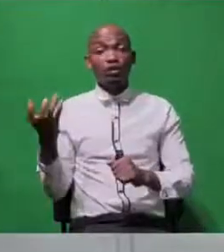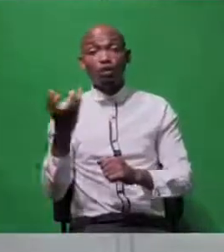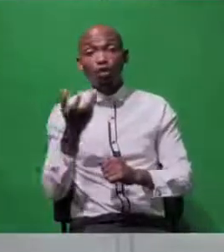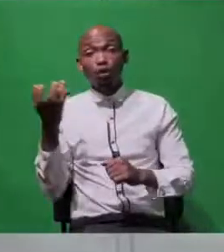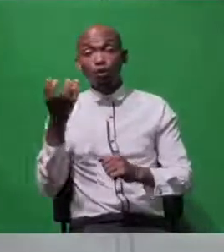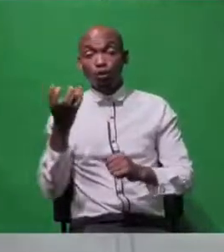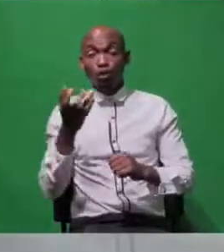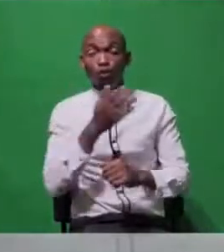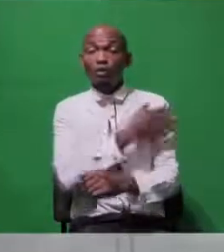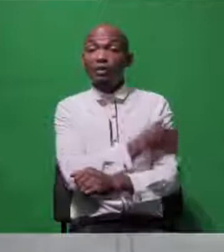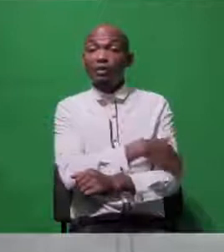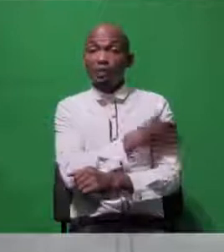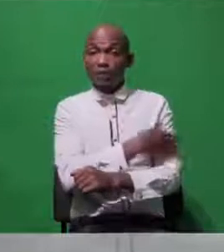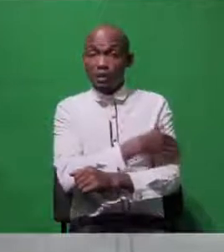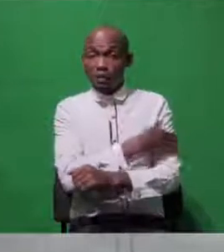services.